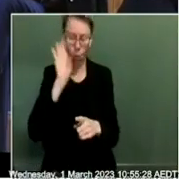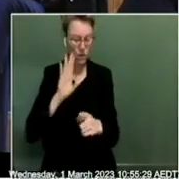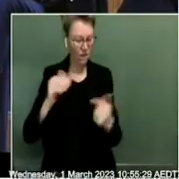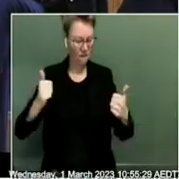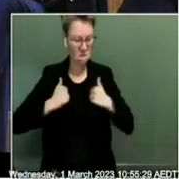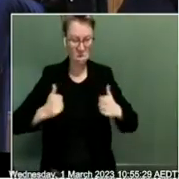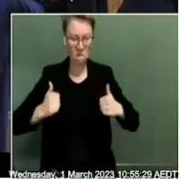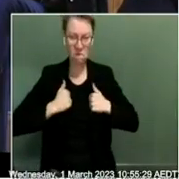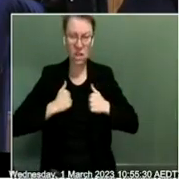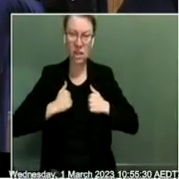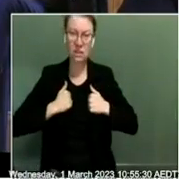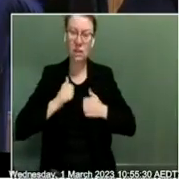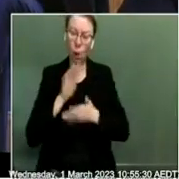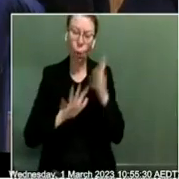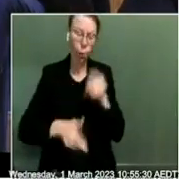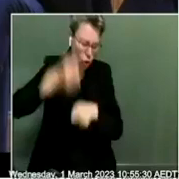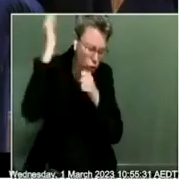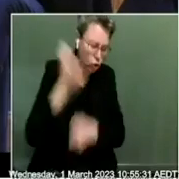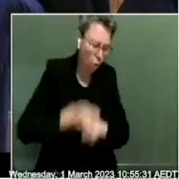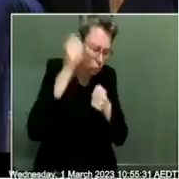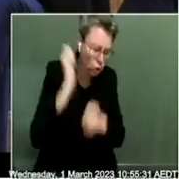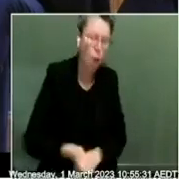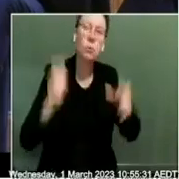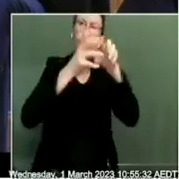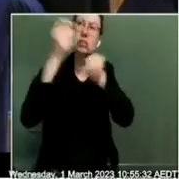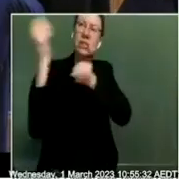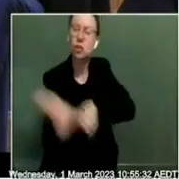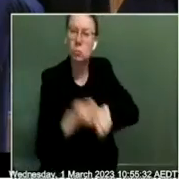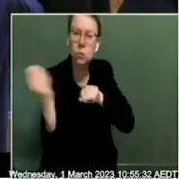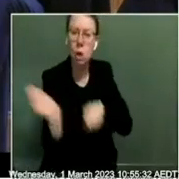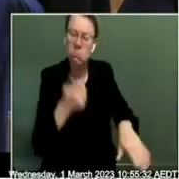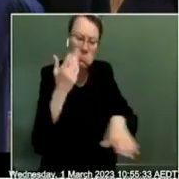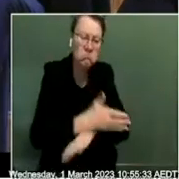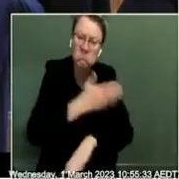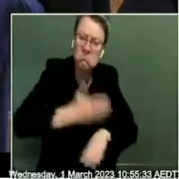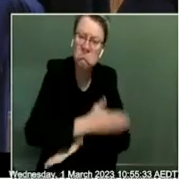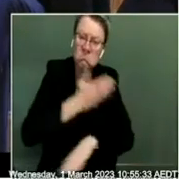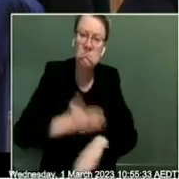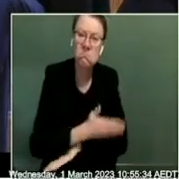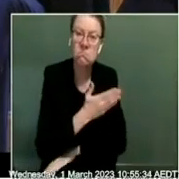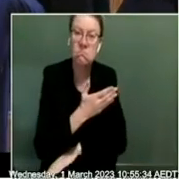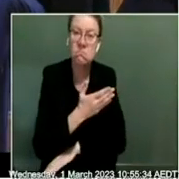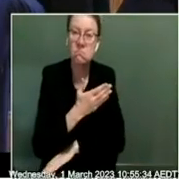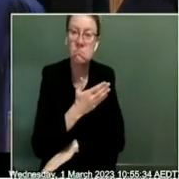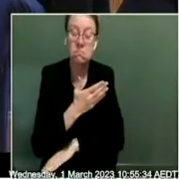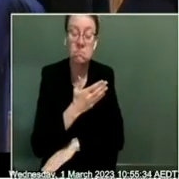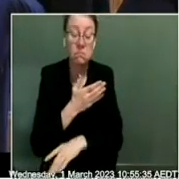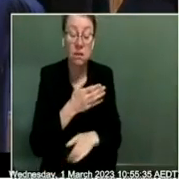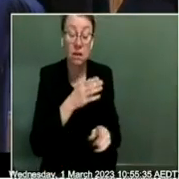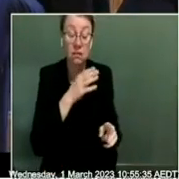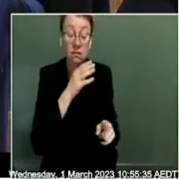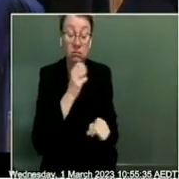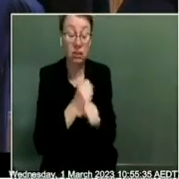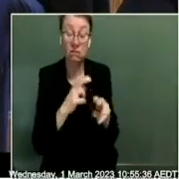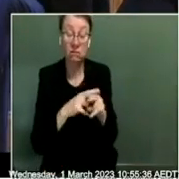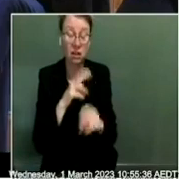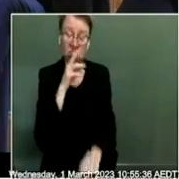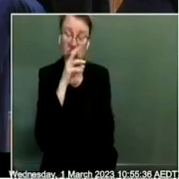And he... But he was grieving. Because for him, for